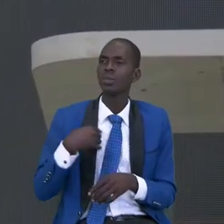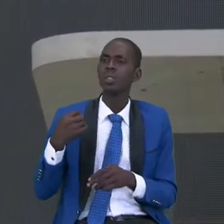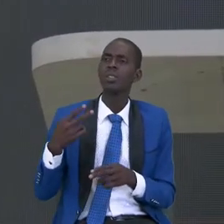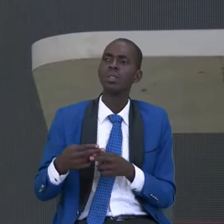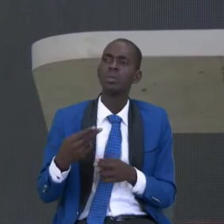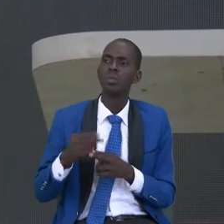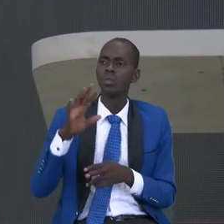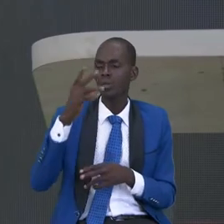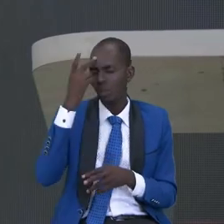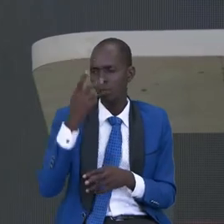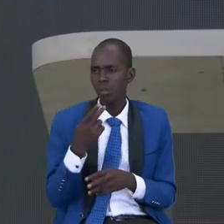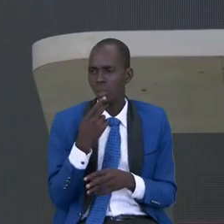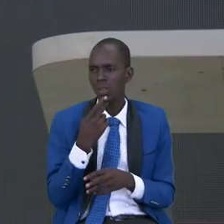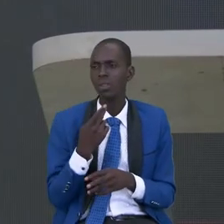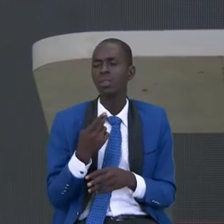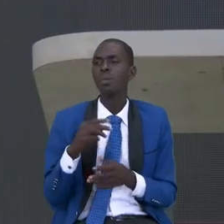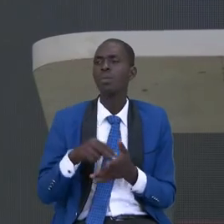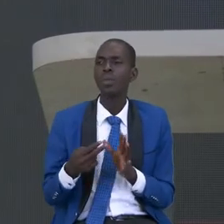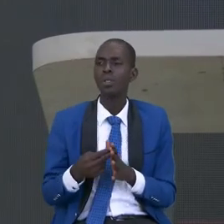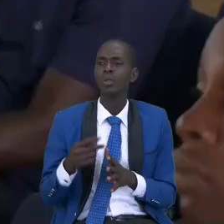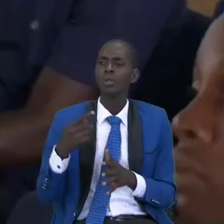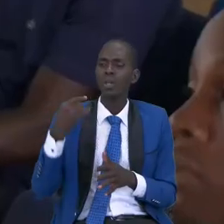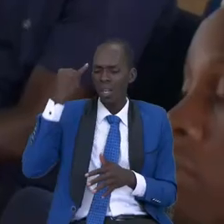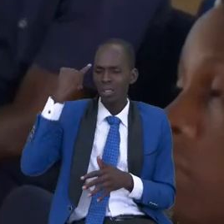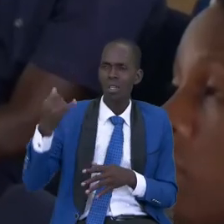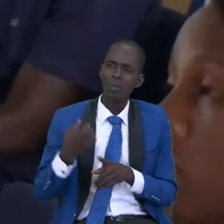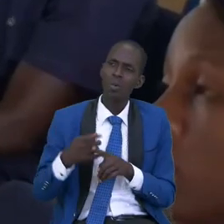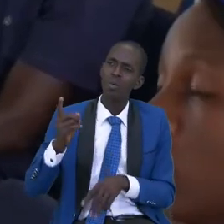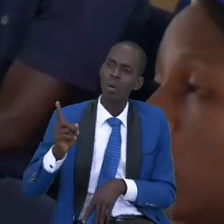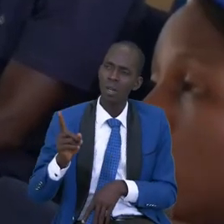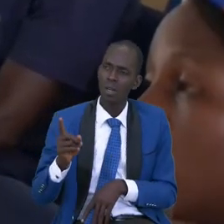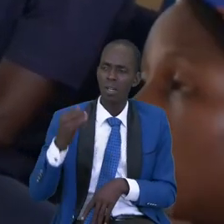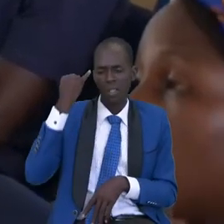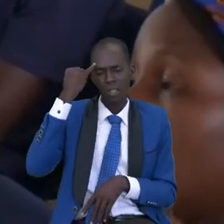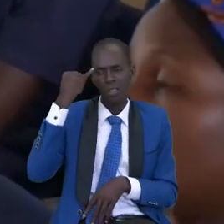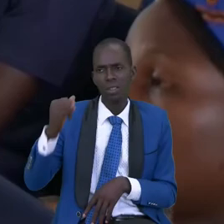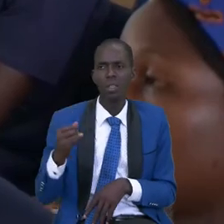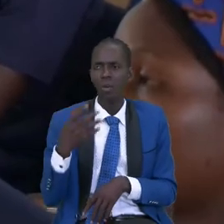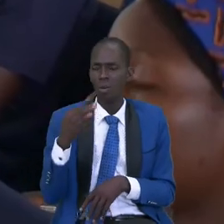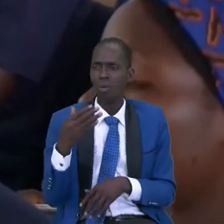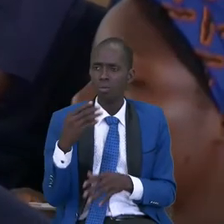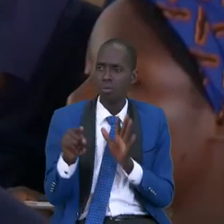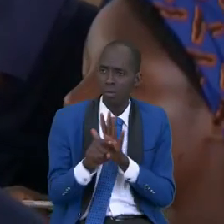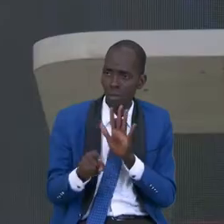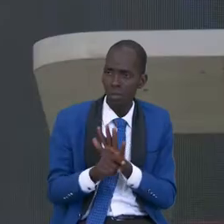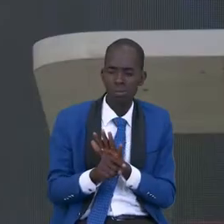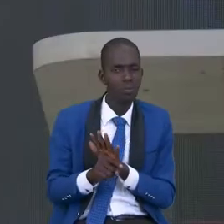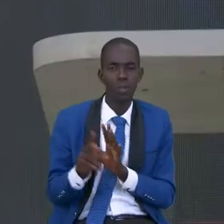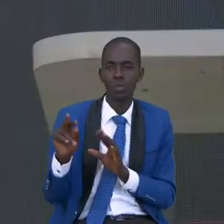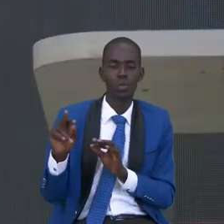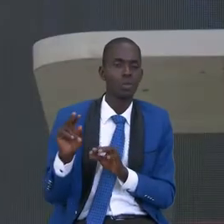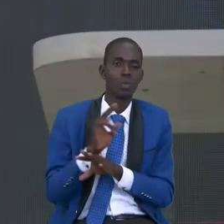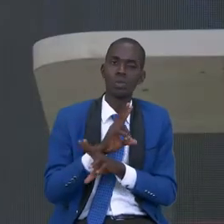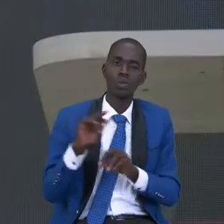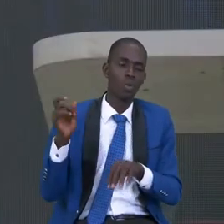of superstition. Idea of history. Idea of impossibility. No time for you. No chance for you